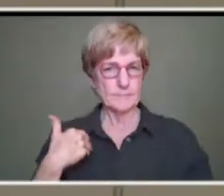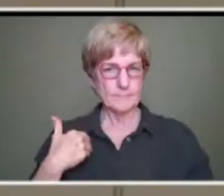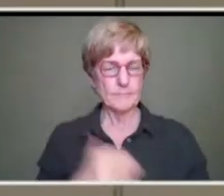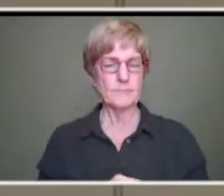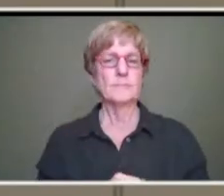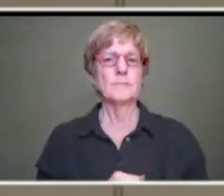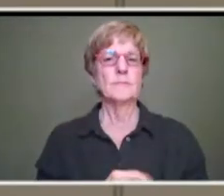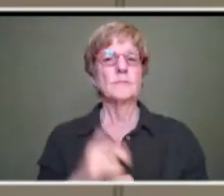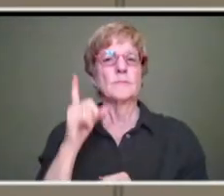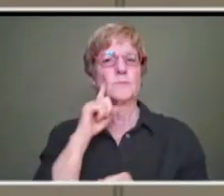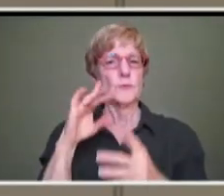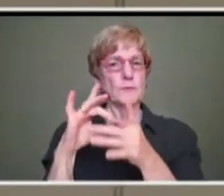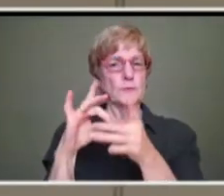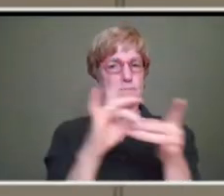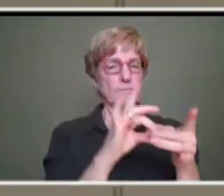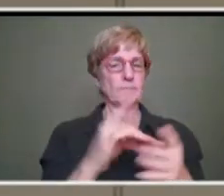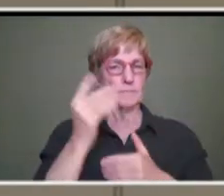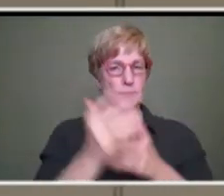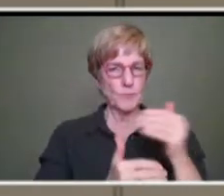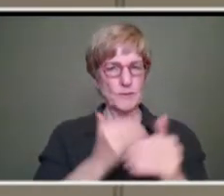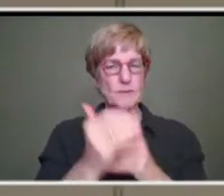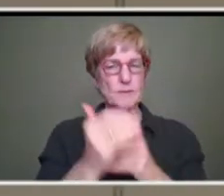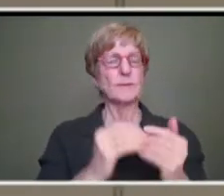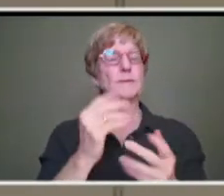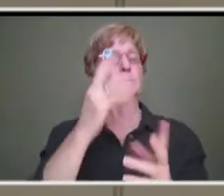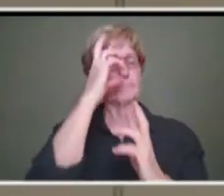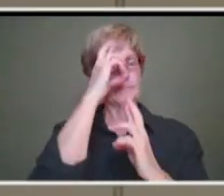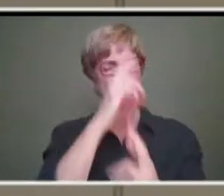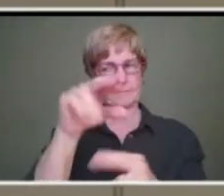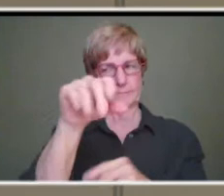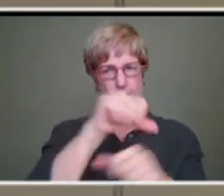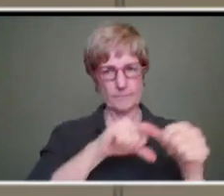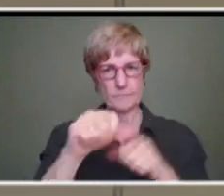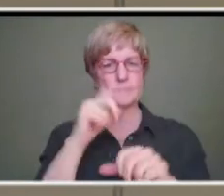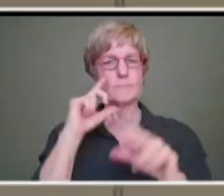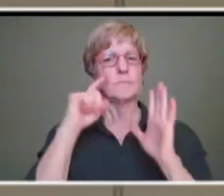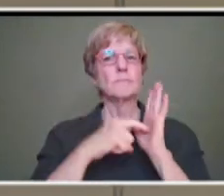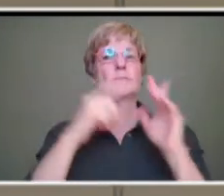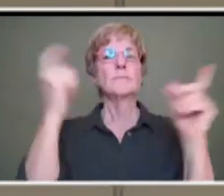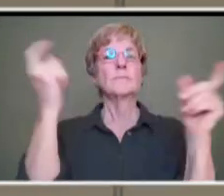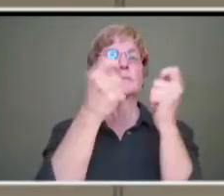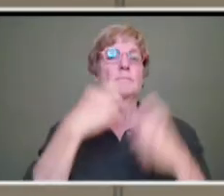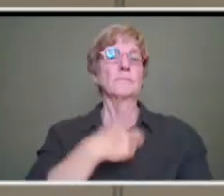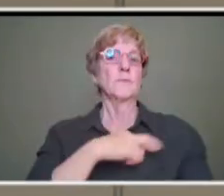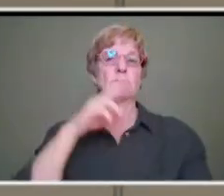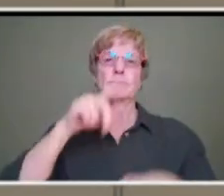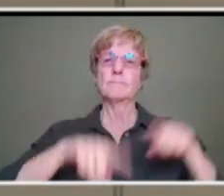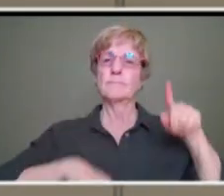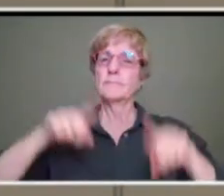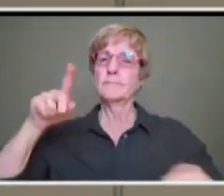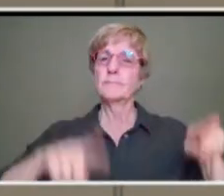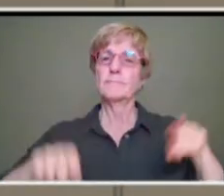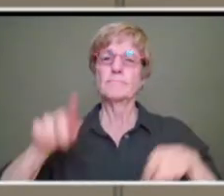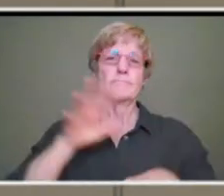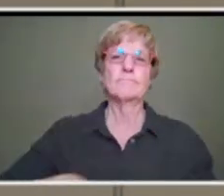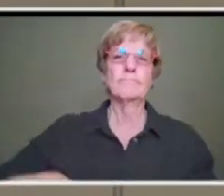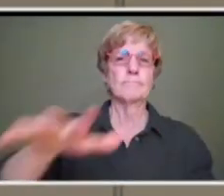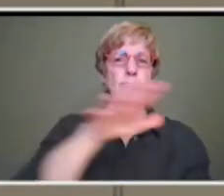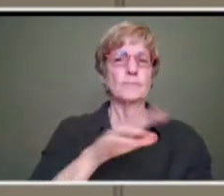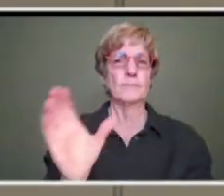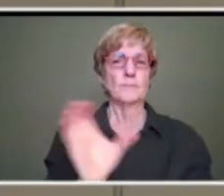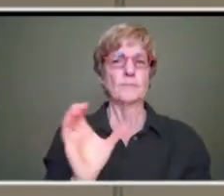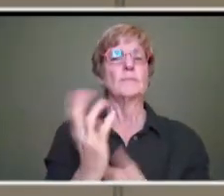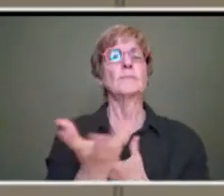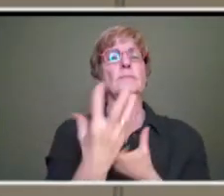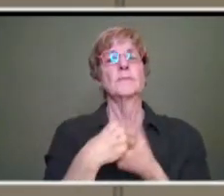solemnize our proceedings and recognizing that we celebrate the religious diversity of our community including those